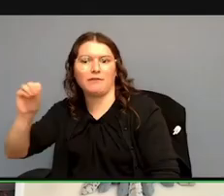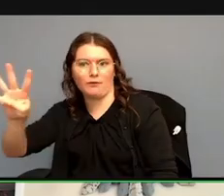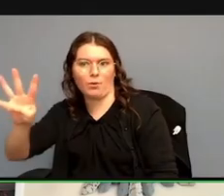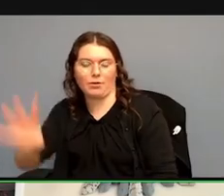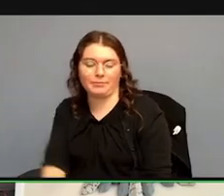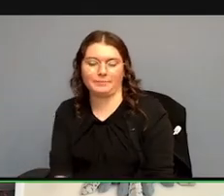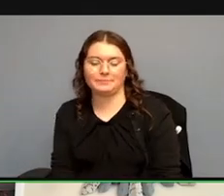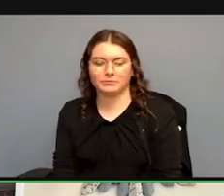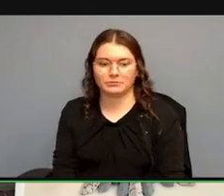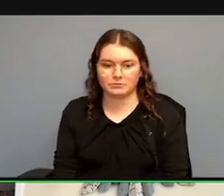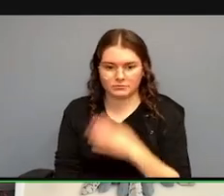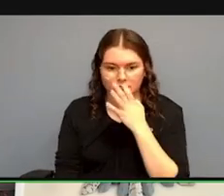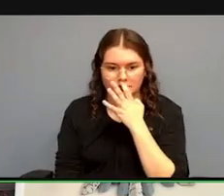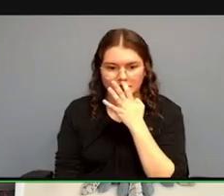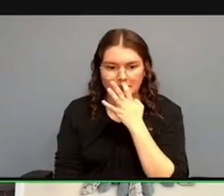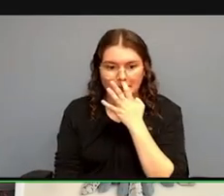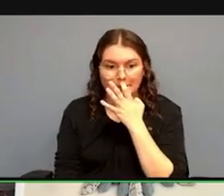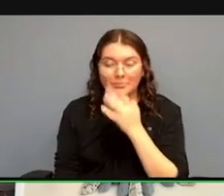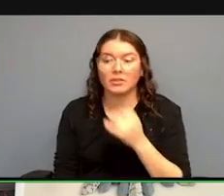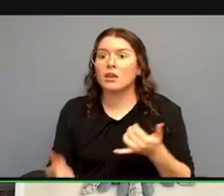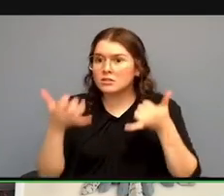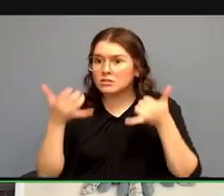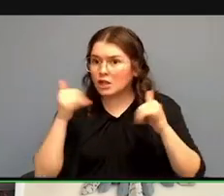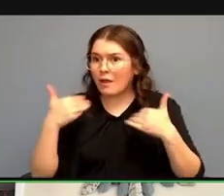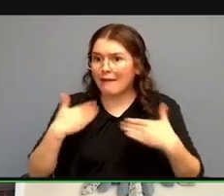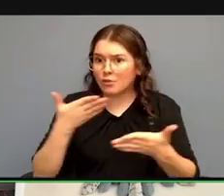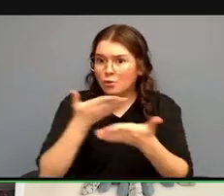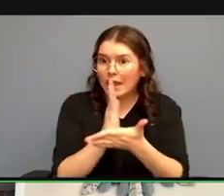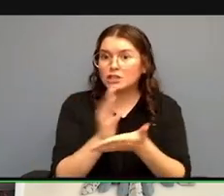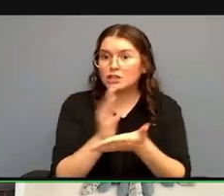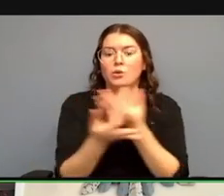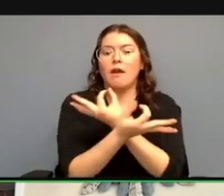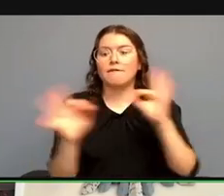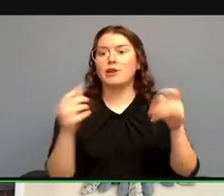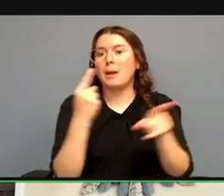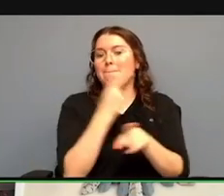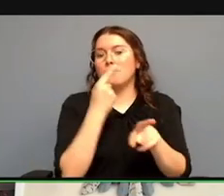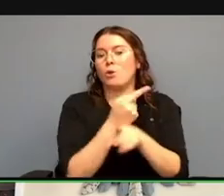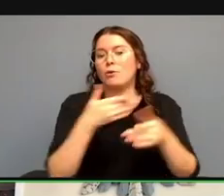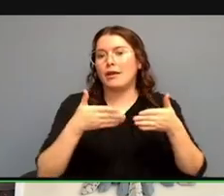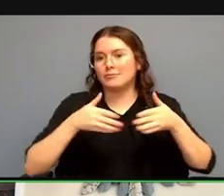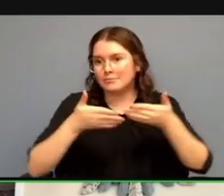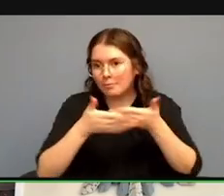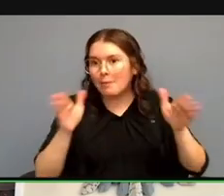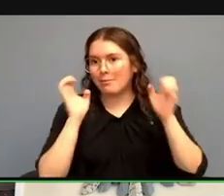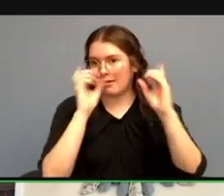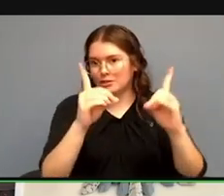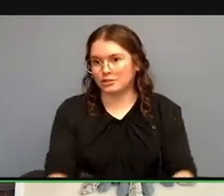And you're still entitled to a free and appropriate public education.